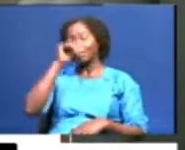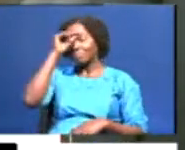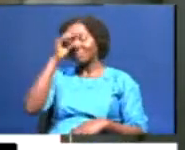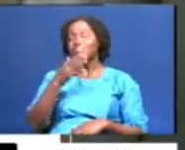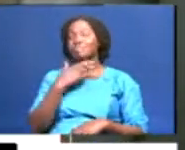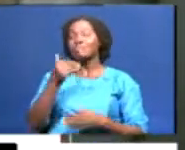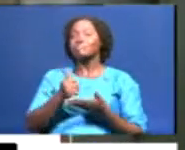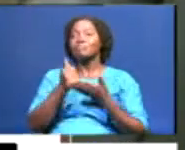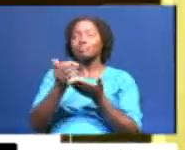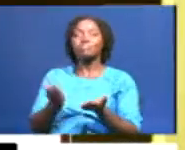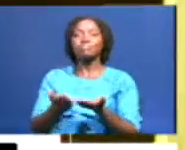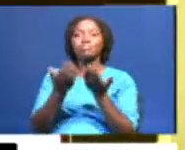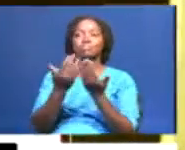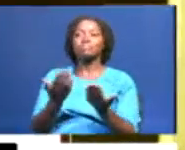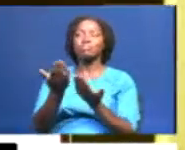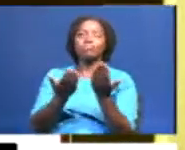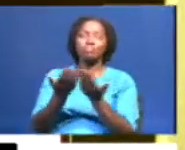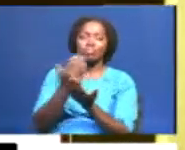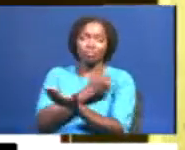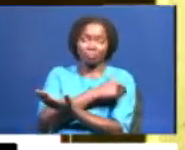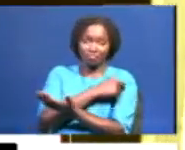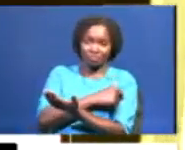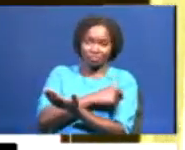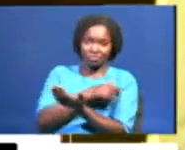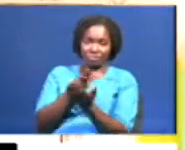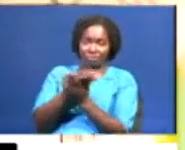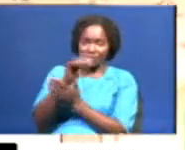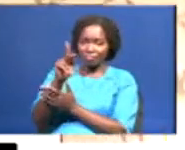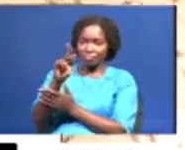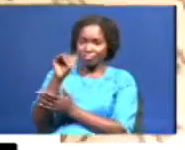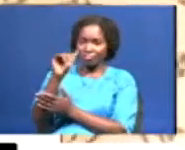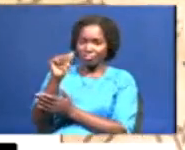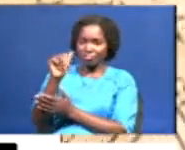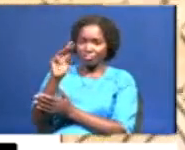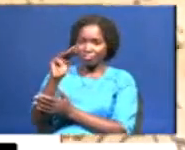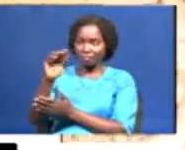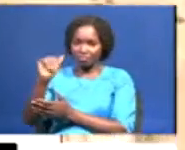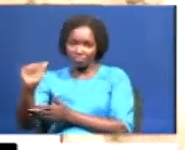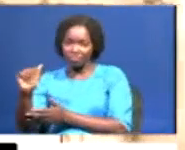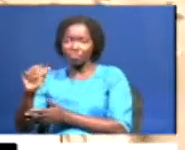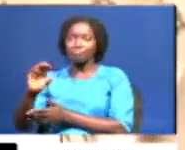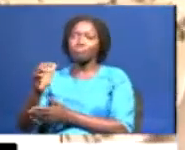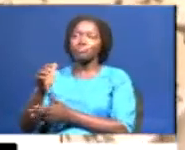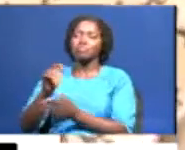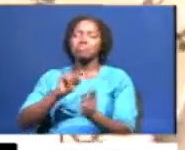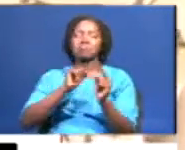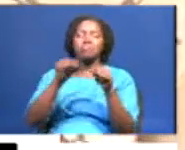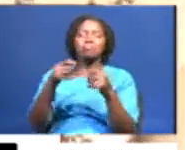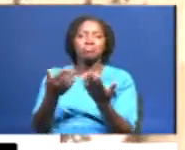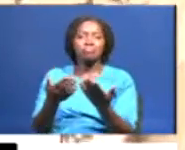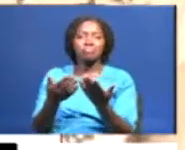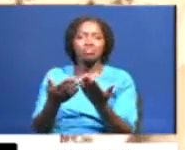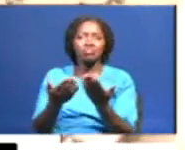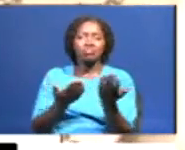help improve facilities and services at the hospital located in Kiamba constituency. Kufika hapa, nimekuta huduma